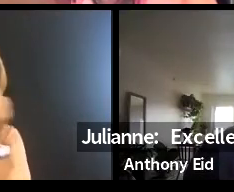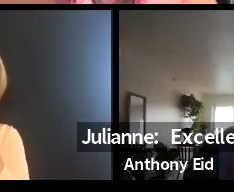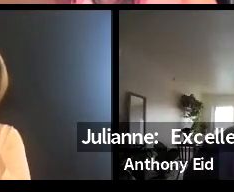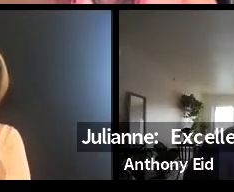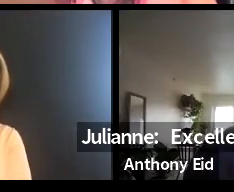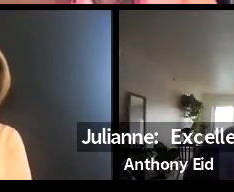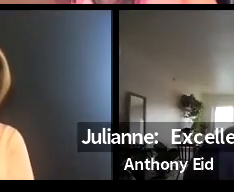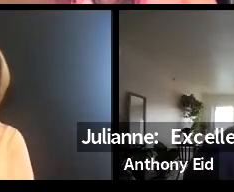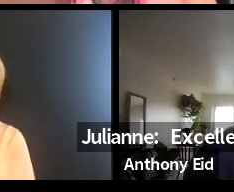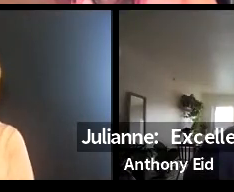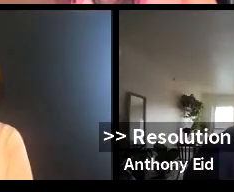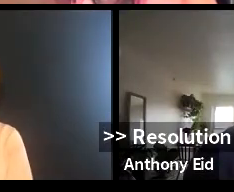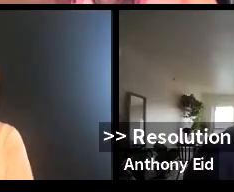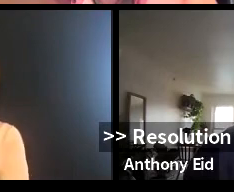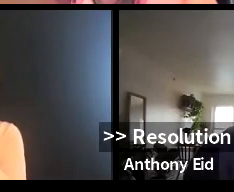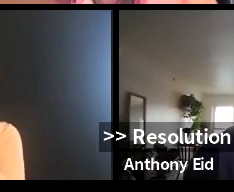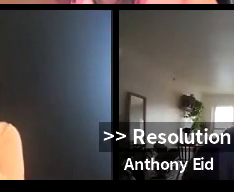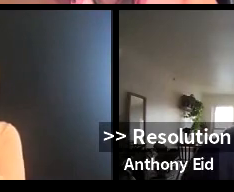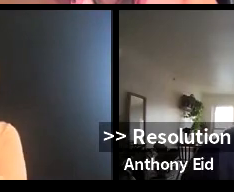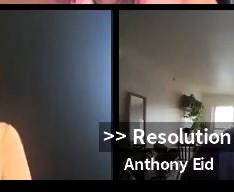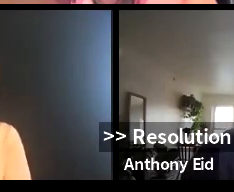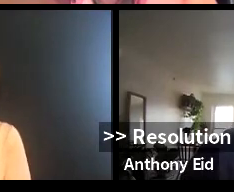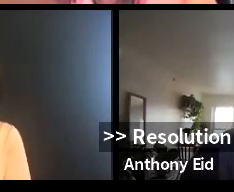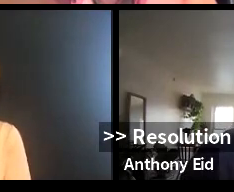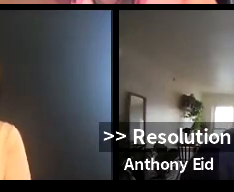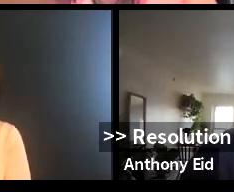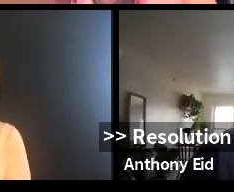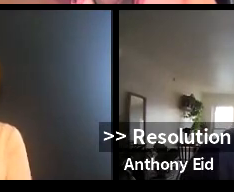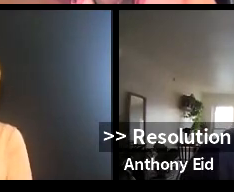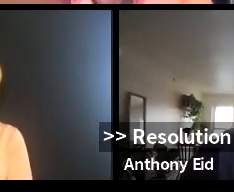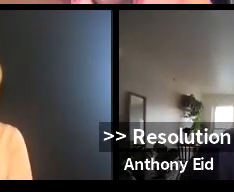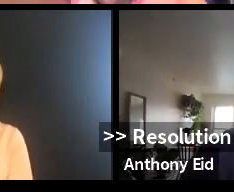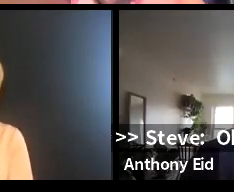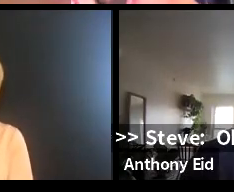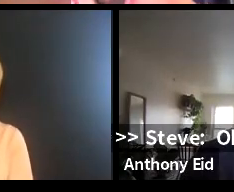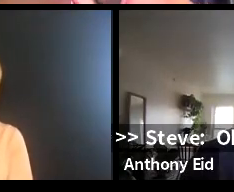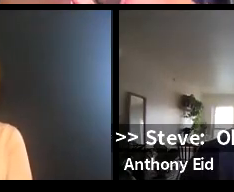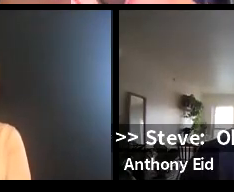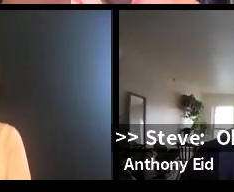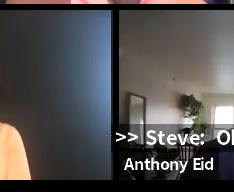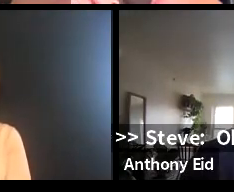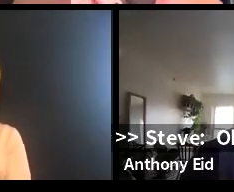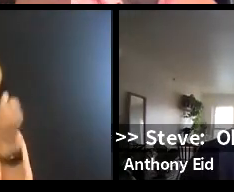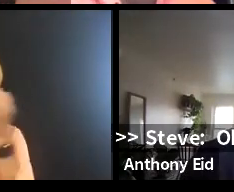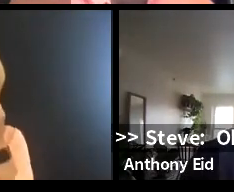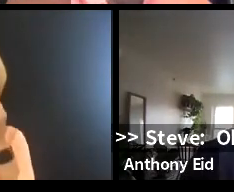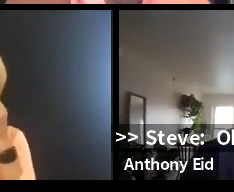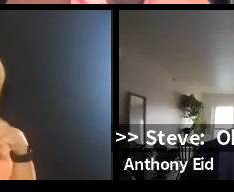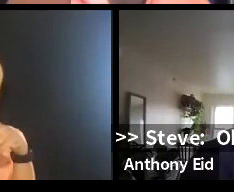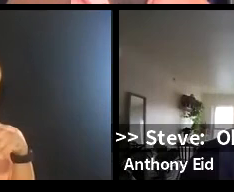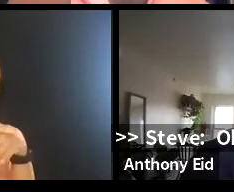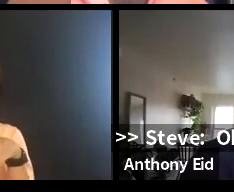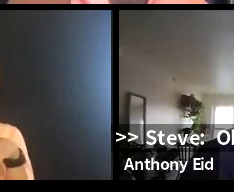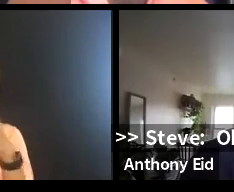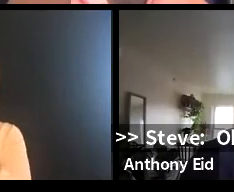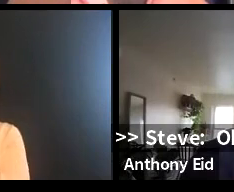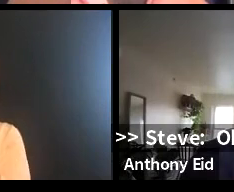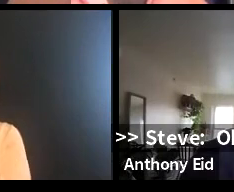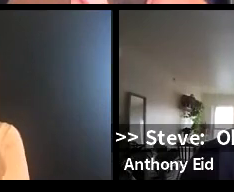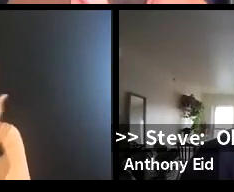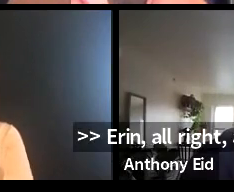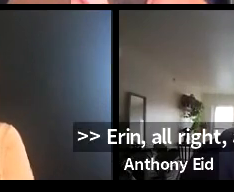Okay. Who supported? Aaron, all right. All in favor of supporting Secretary of State in